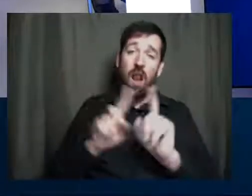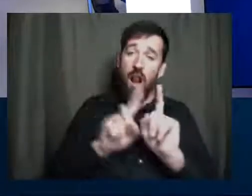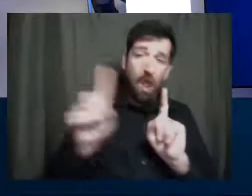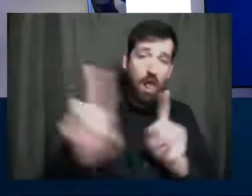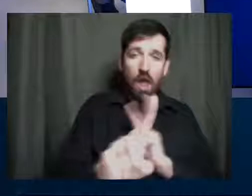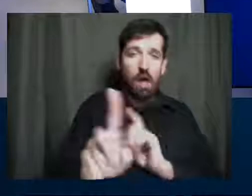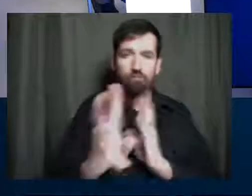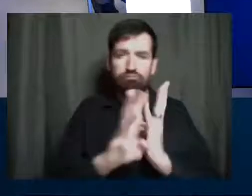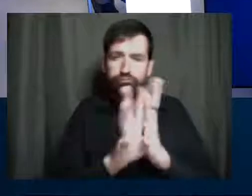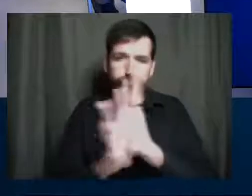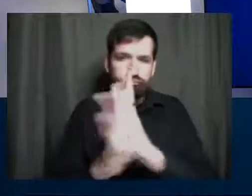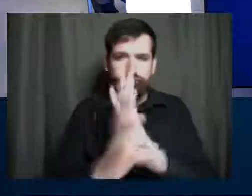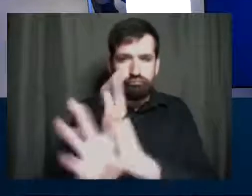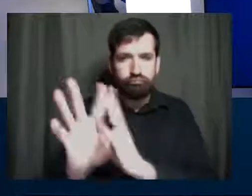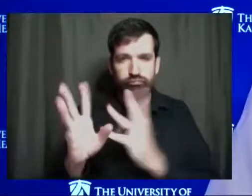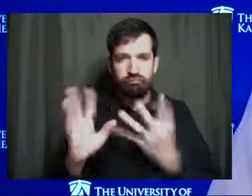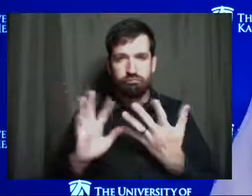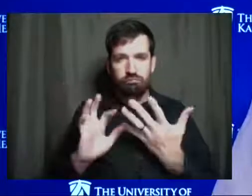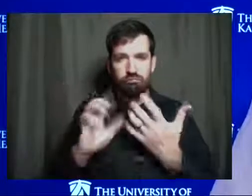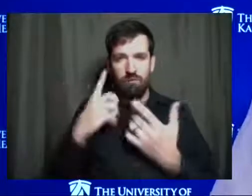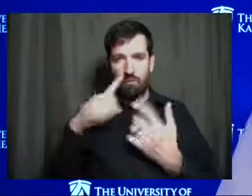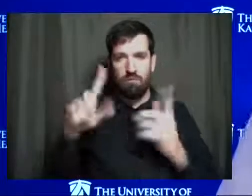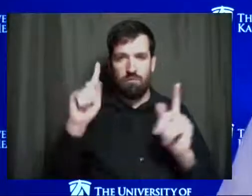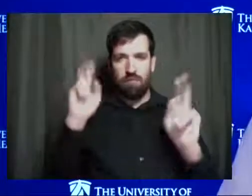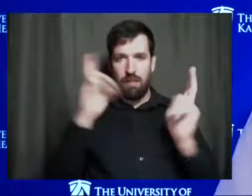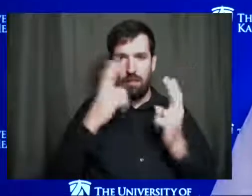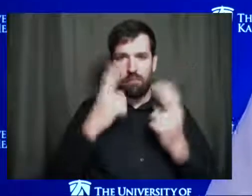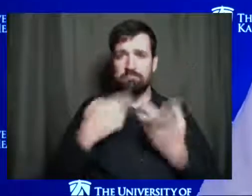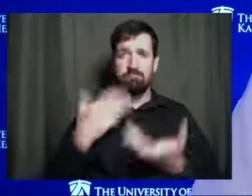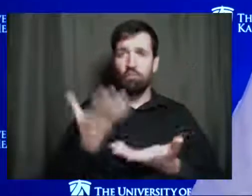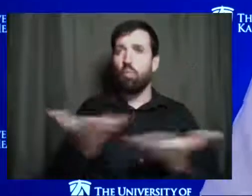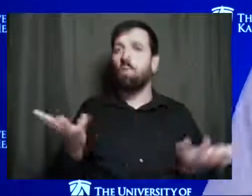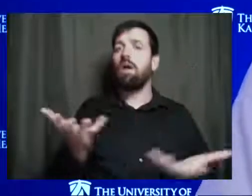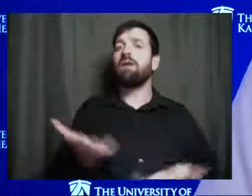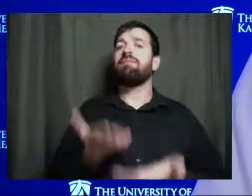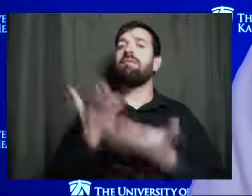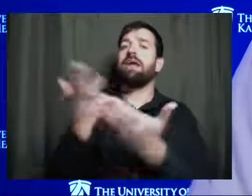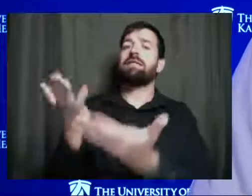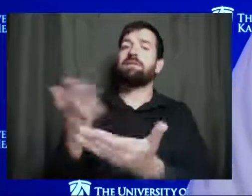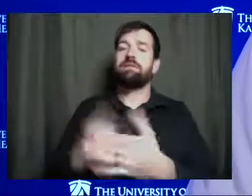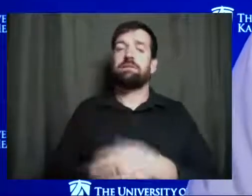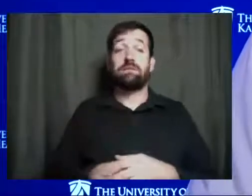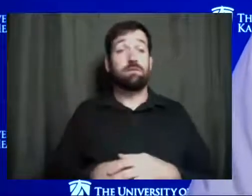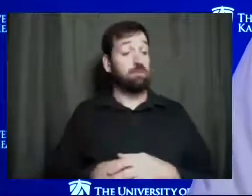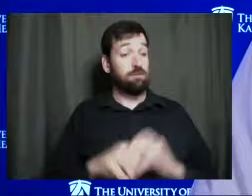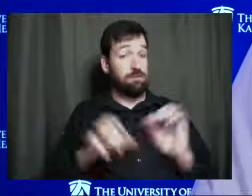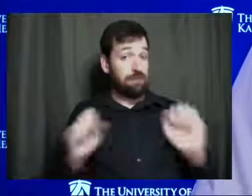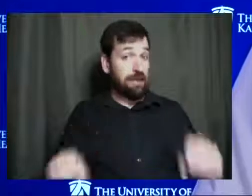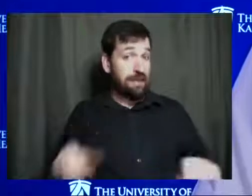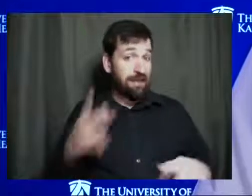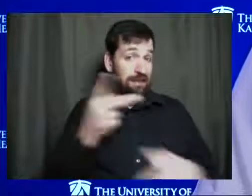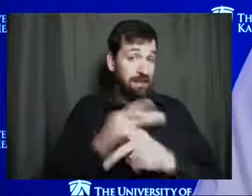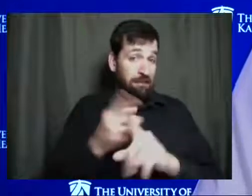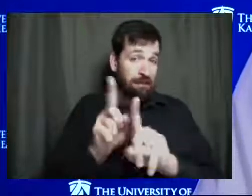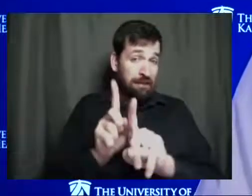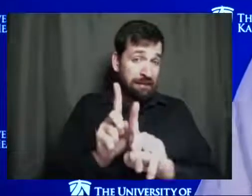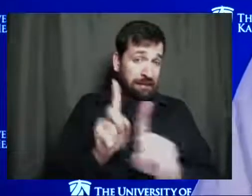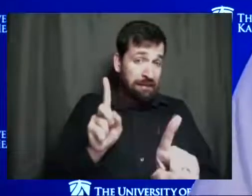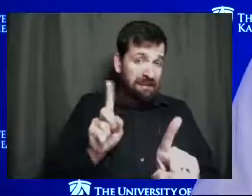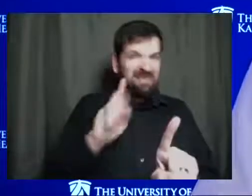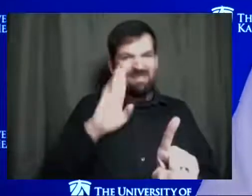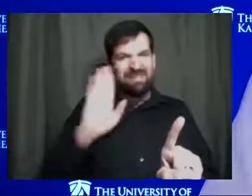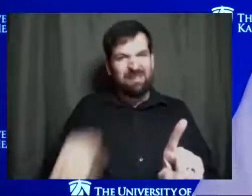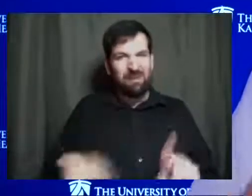together. What advice do you have for her? Again, I think if you can maintain a little bit of distance, we know it's difficult for kids to do